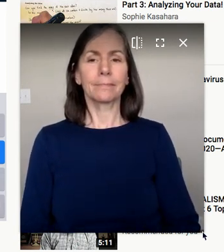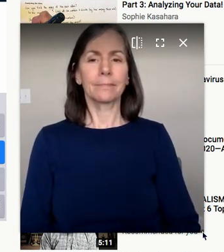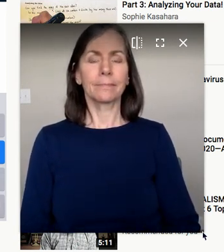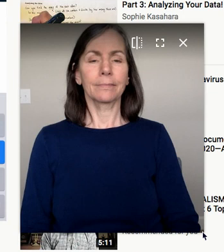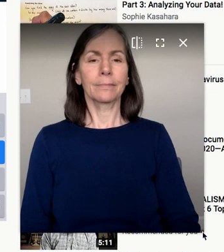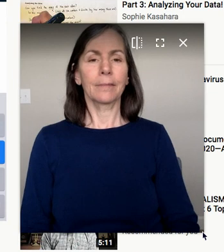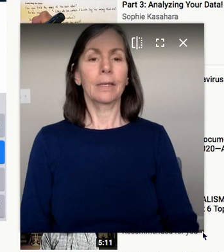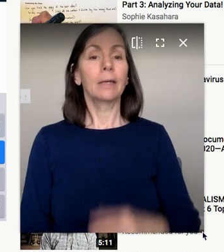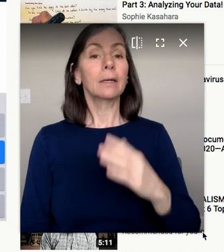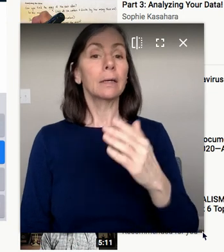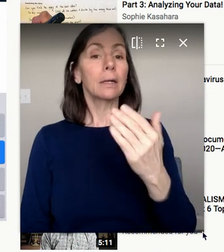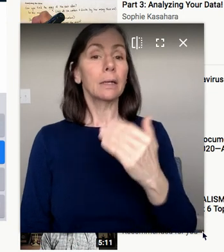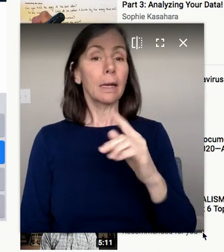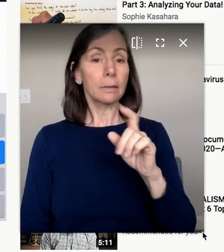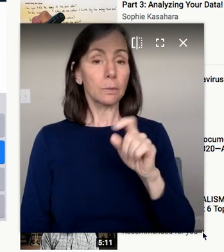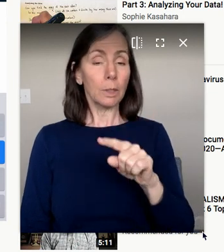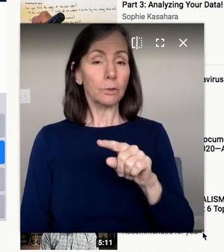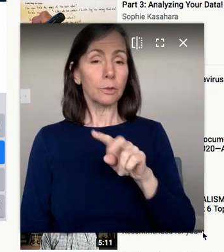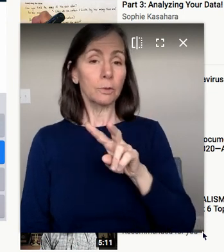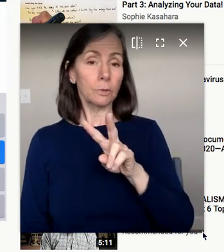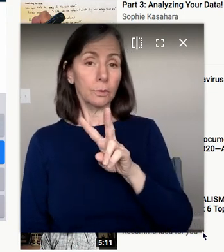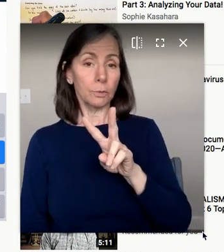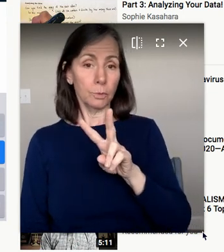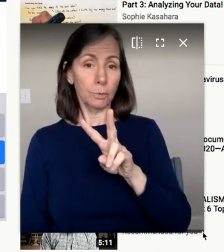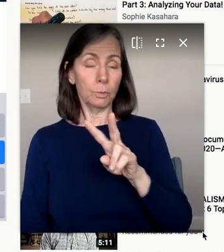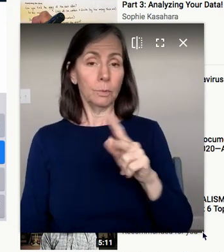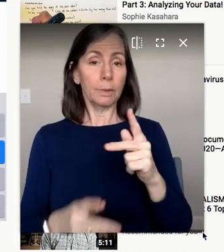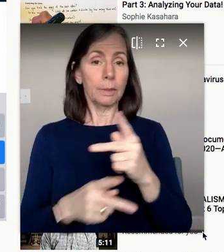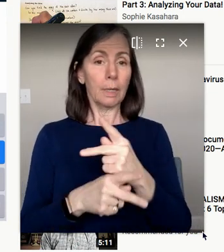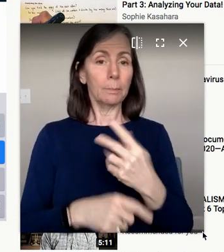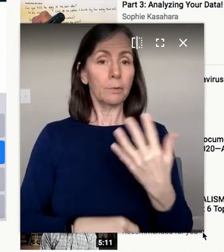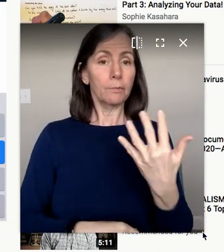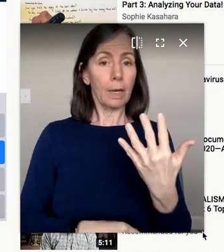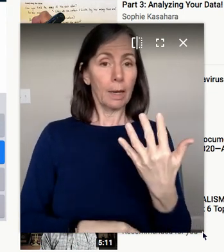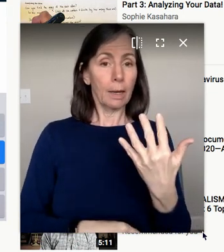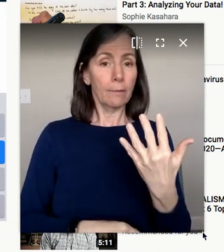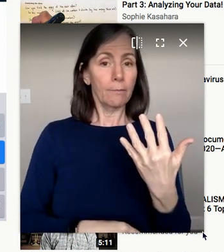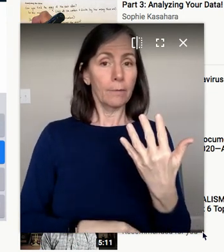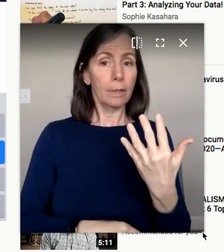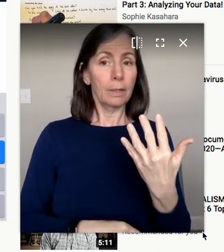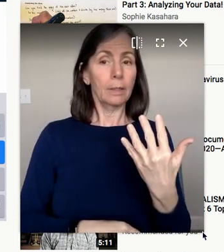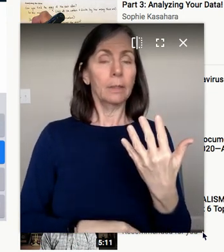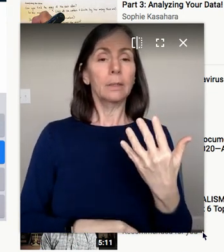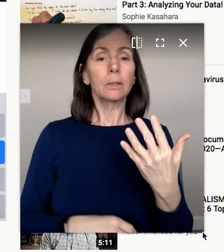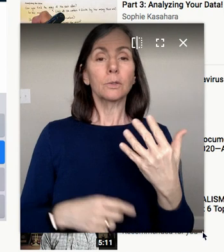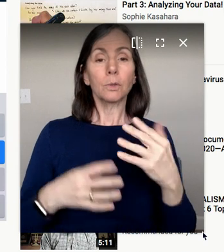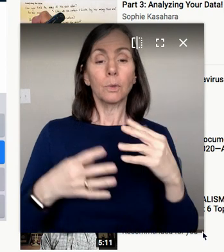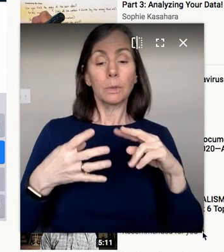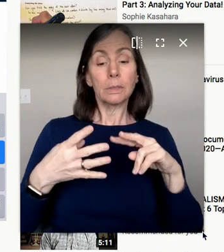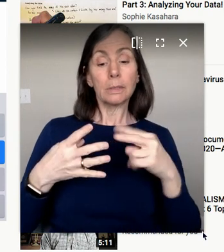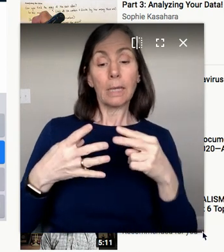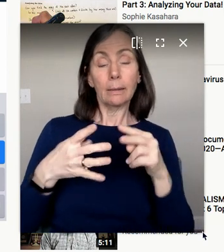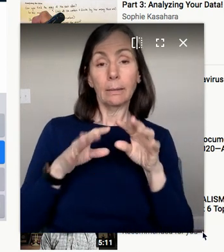Next we have 2 times 5. I'm going to click on blank 2.